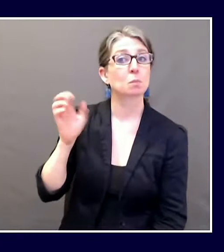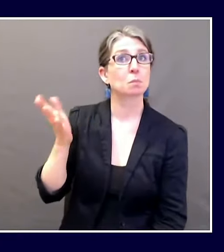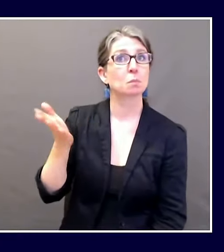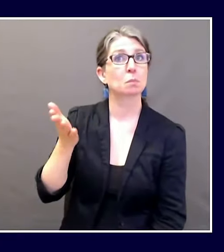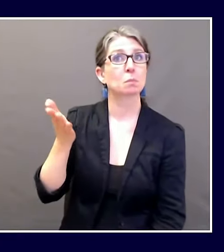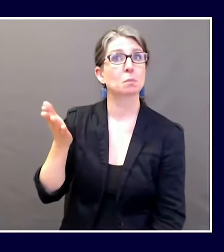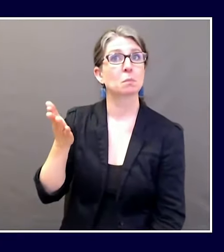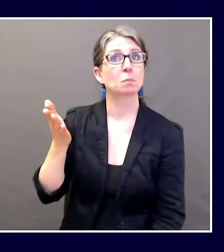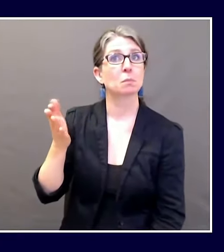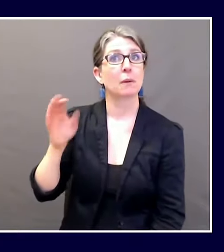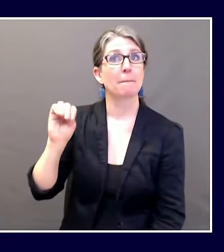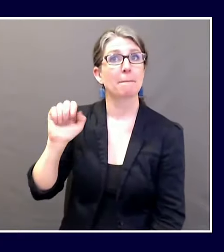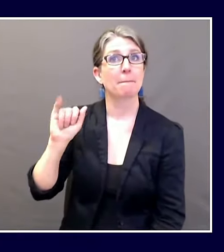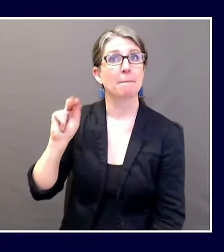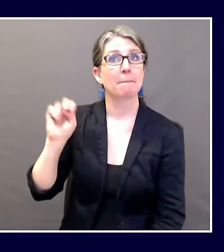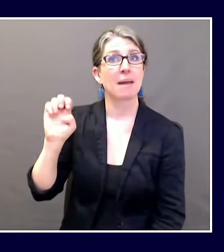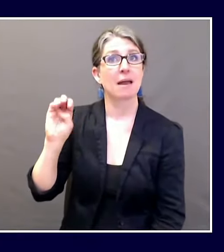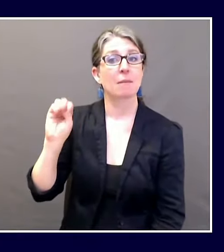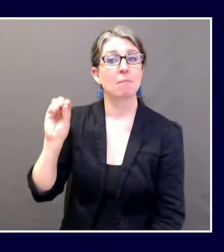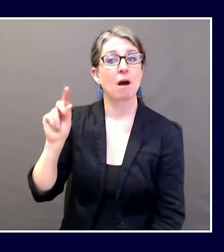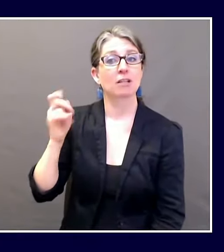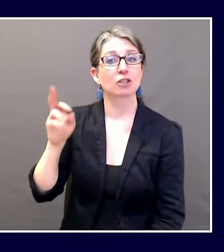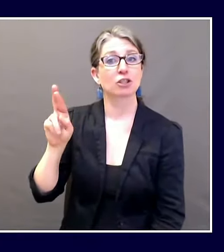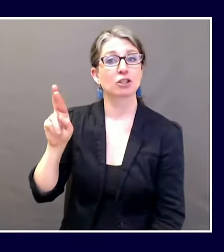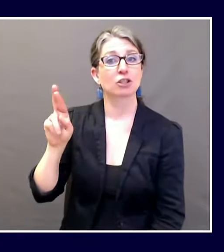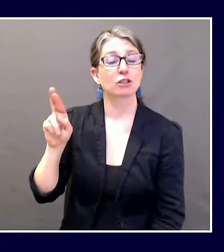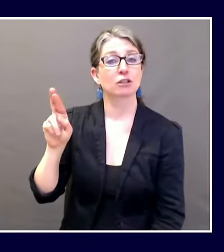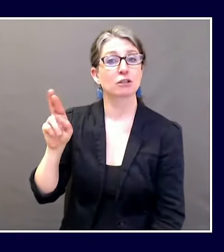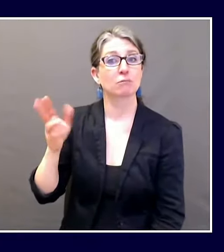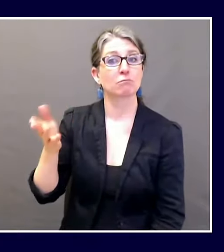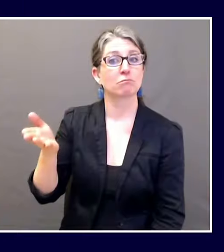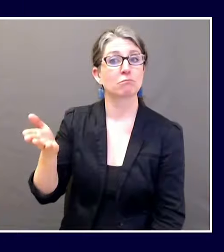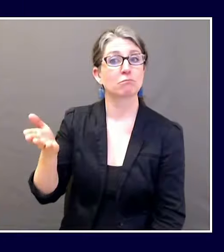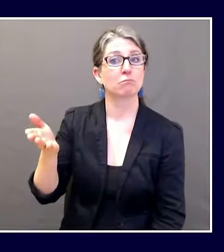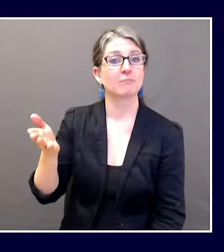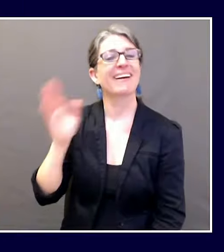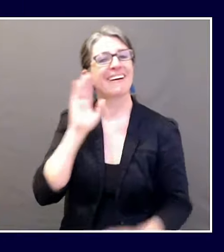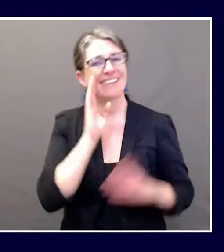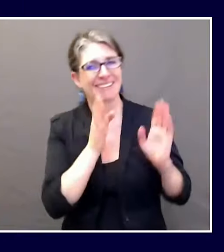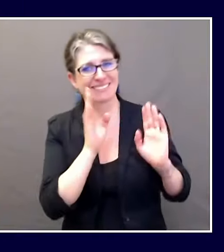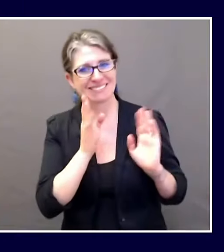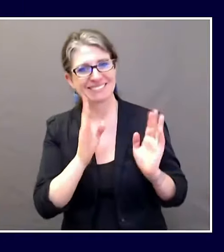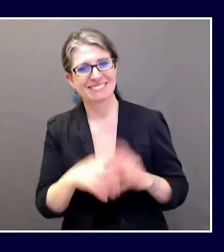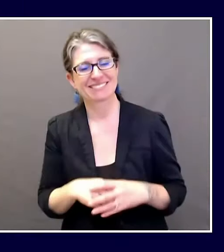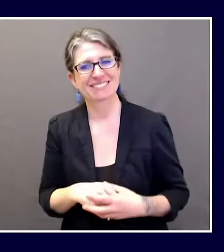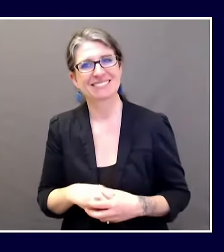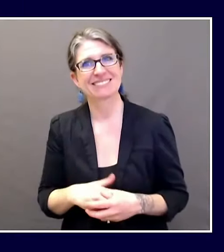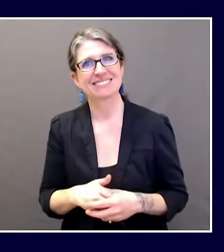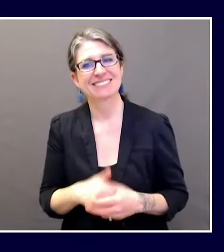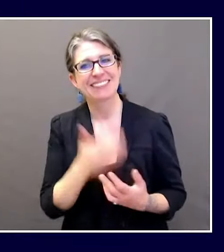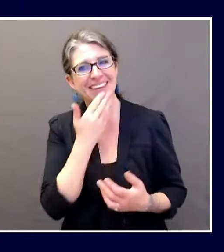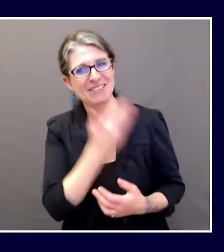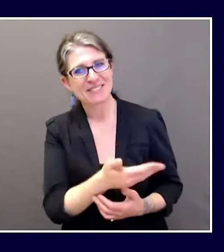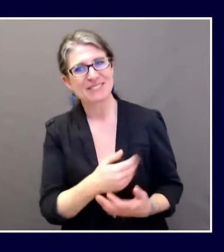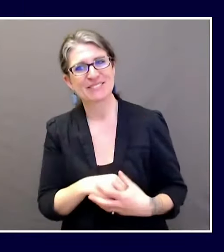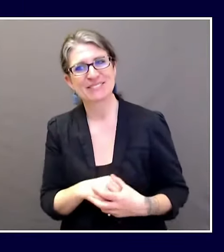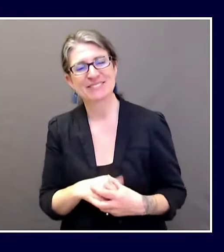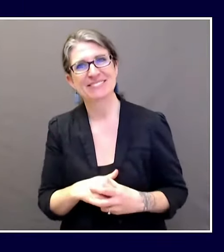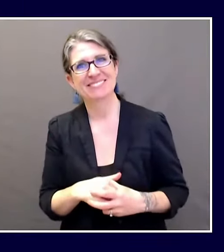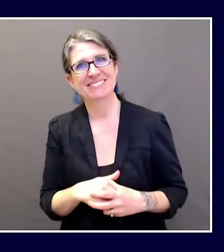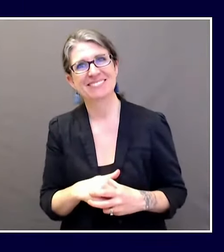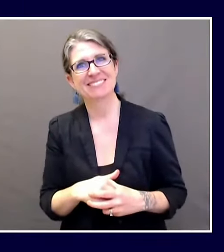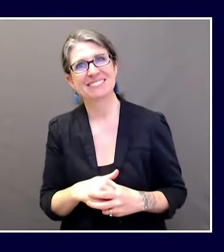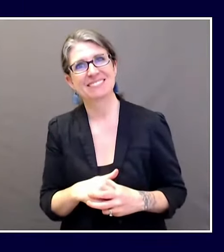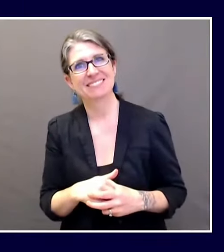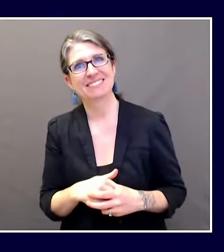Hi, Dr. Shah. Thank you for taking my question today. So pending legislation would make it more